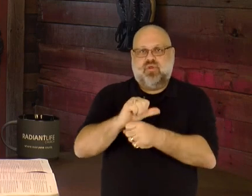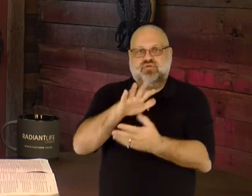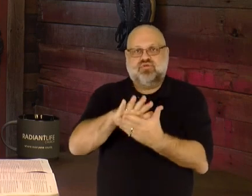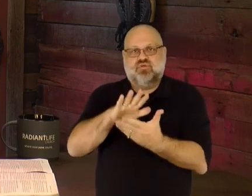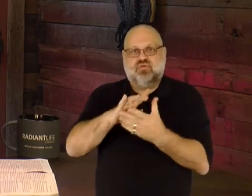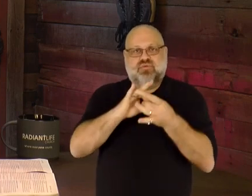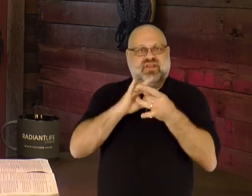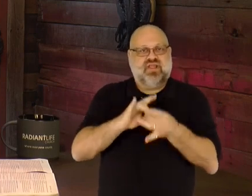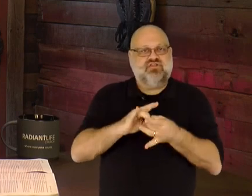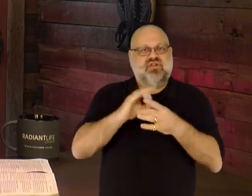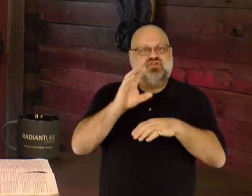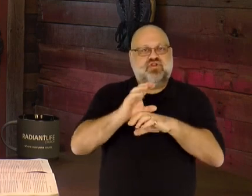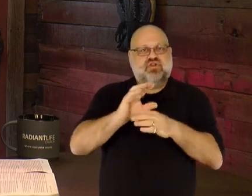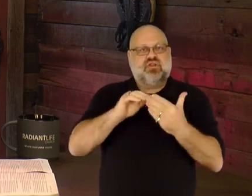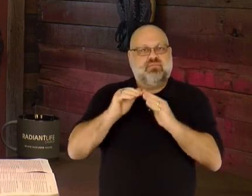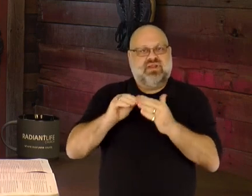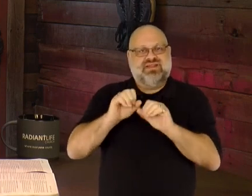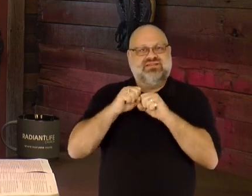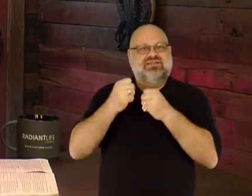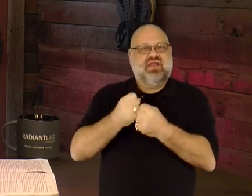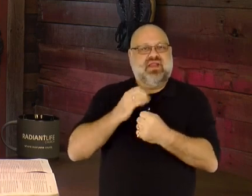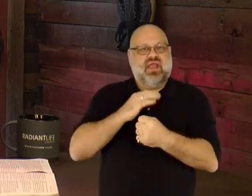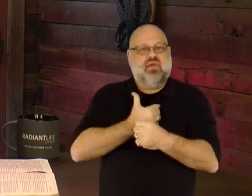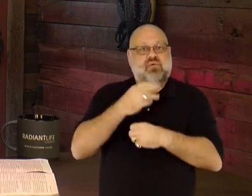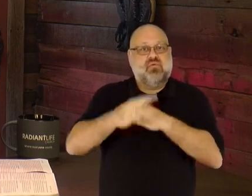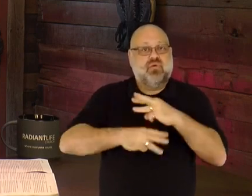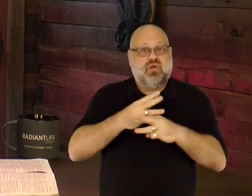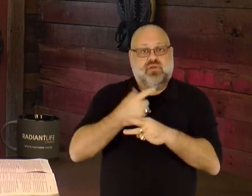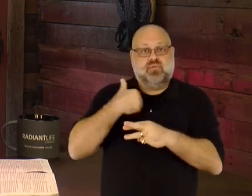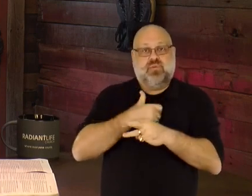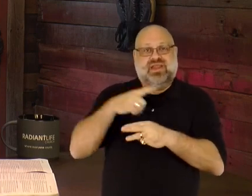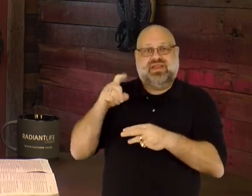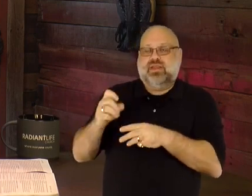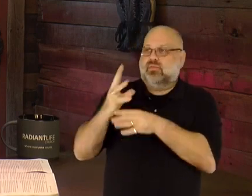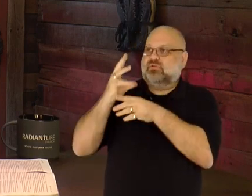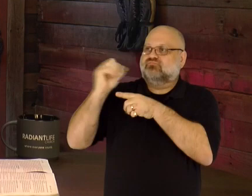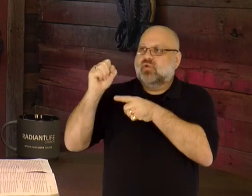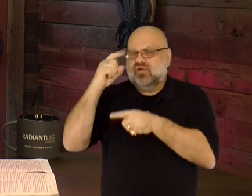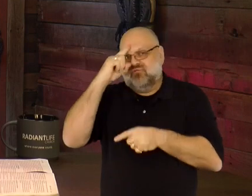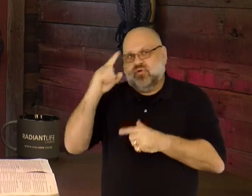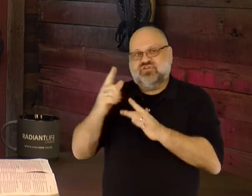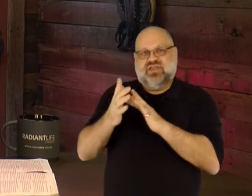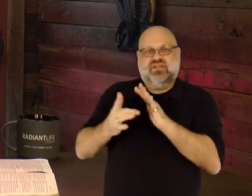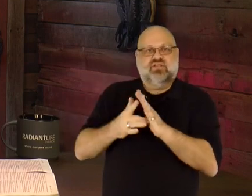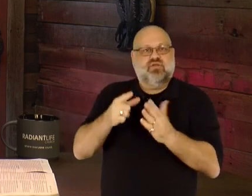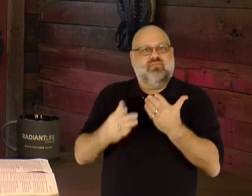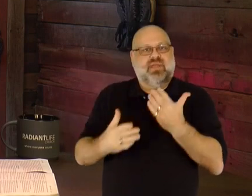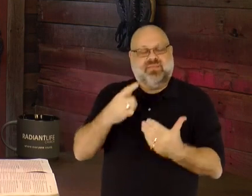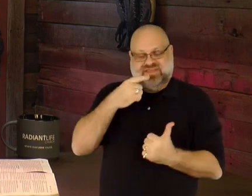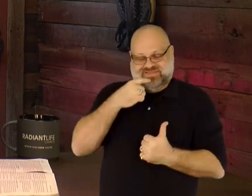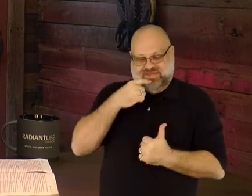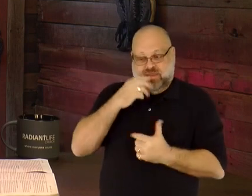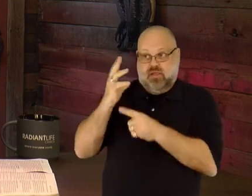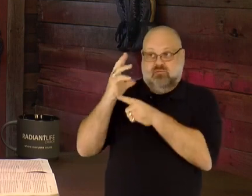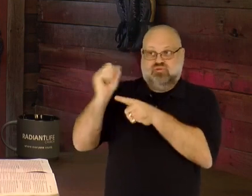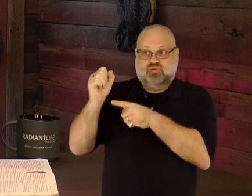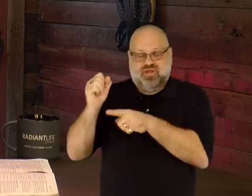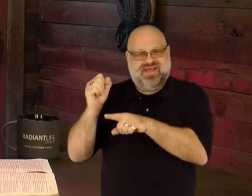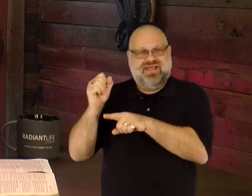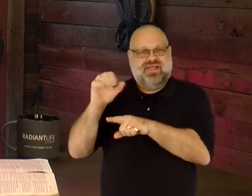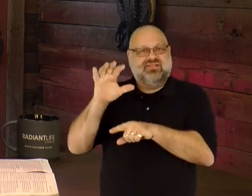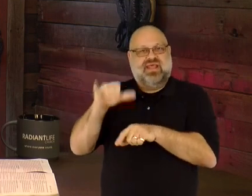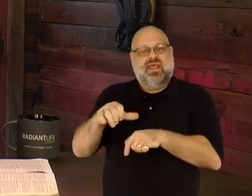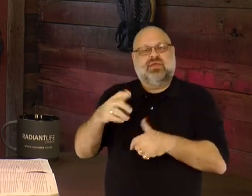community, society, and our world, we need to be sold out for Jesus. You might even say that being sold out is what